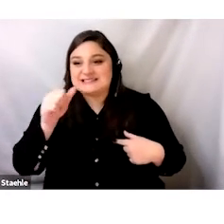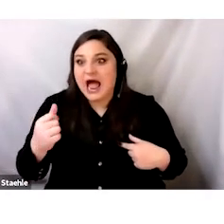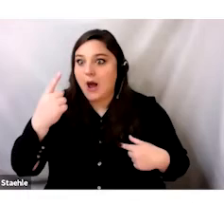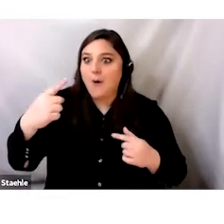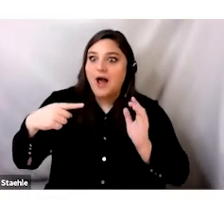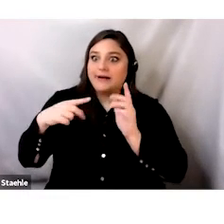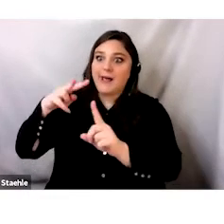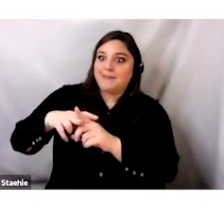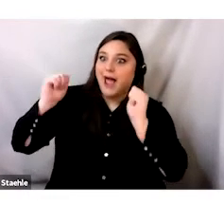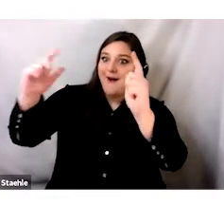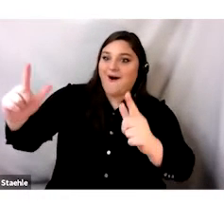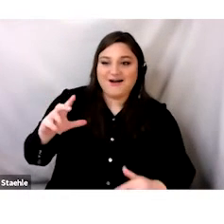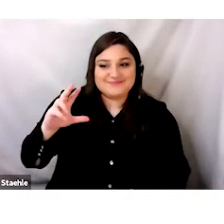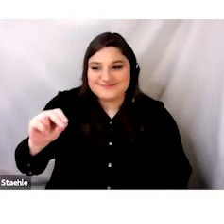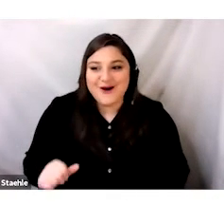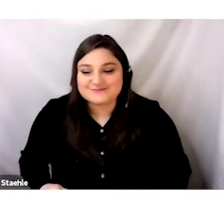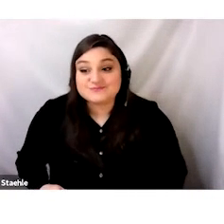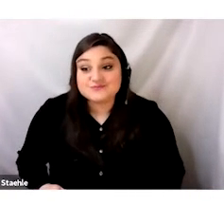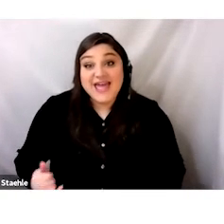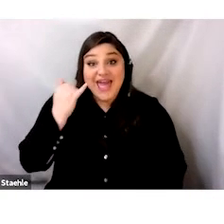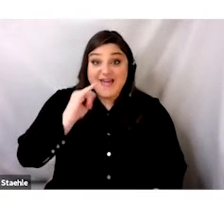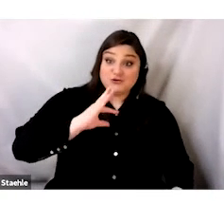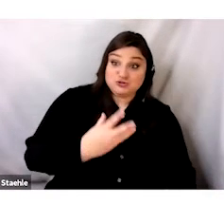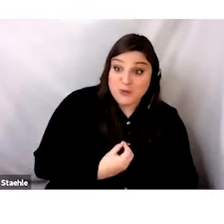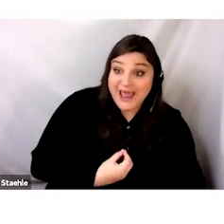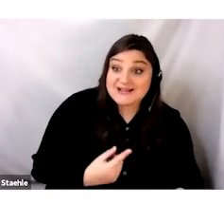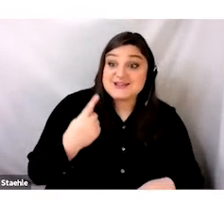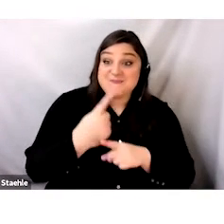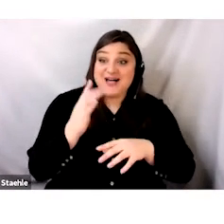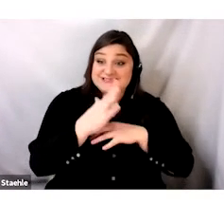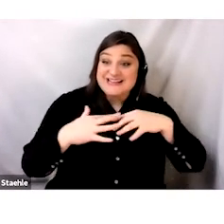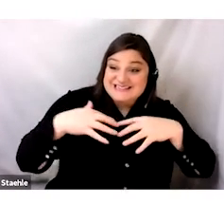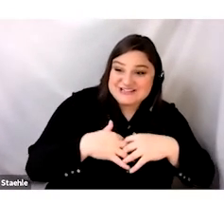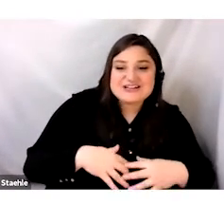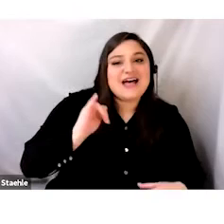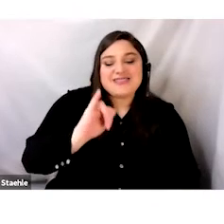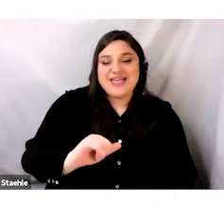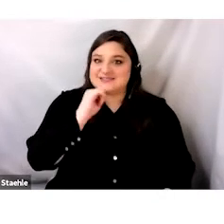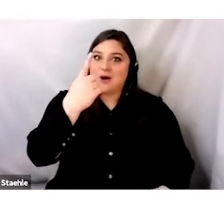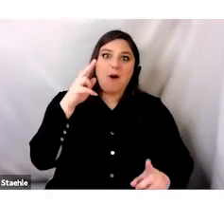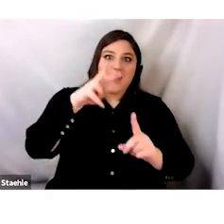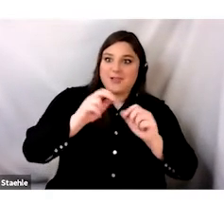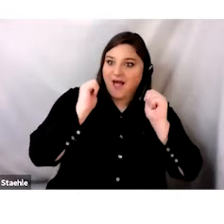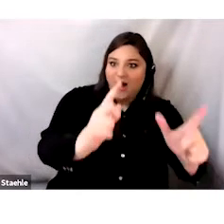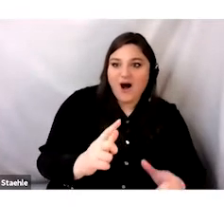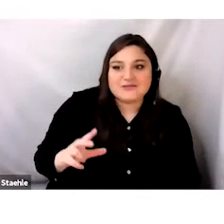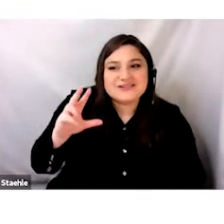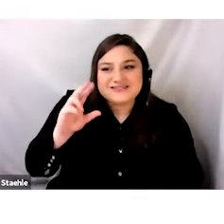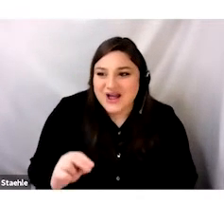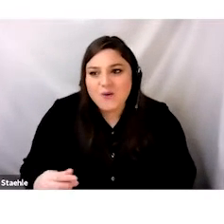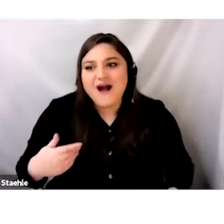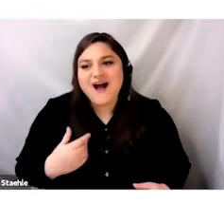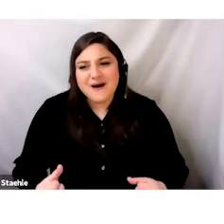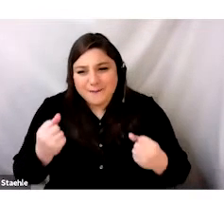being trans and being indigenous of different tribes is not a monolith. Like, there's many different intersections for